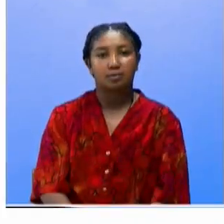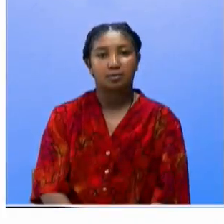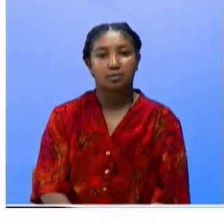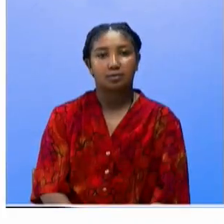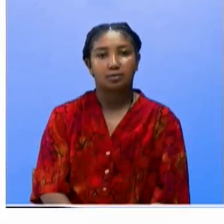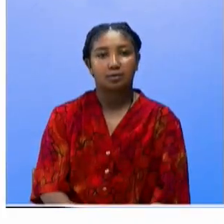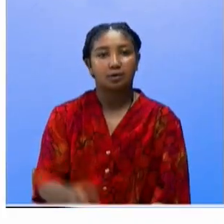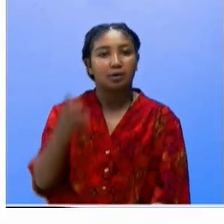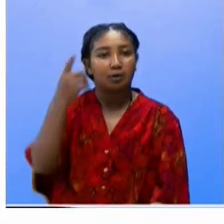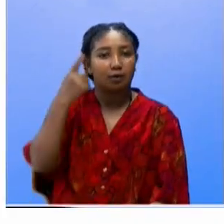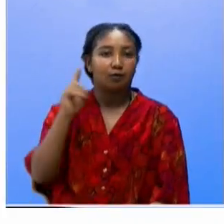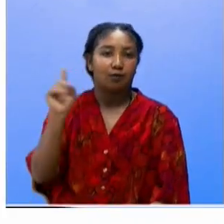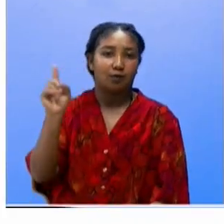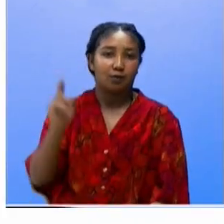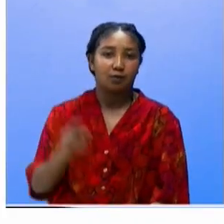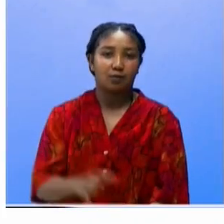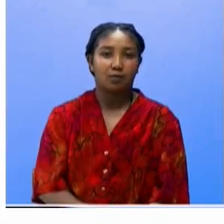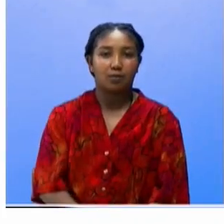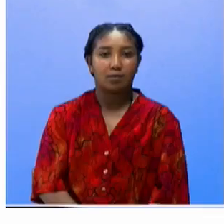for